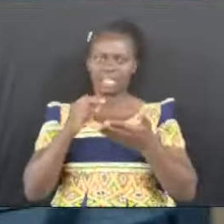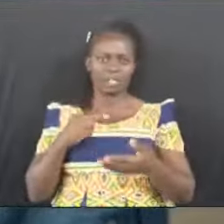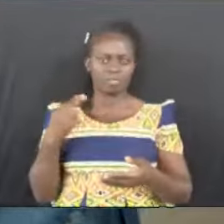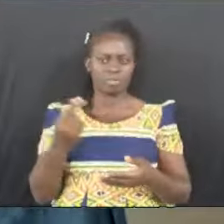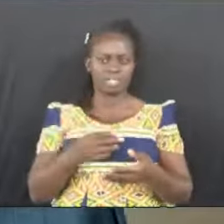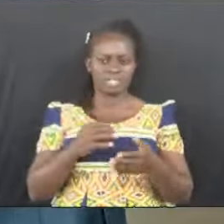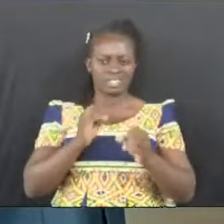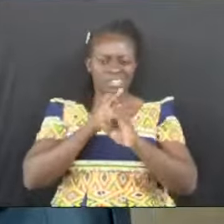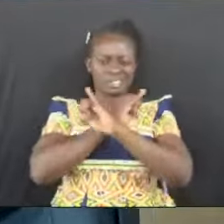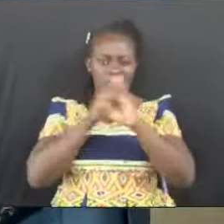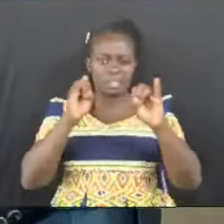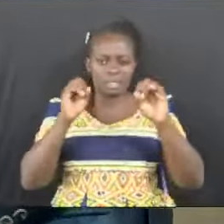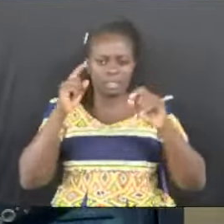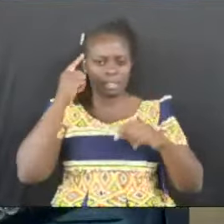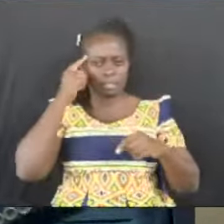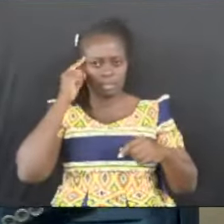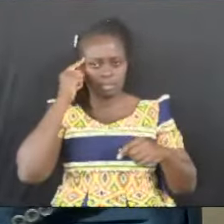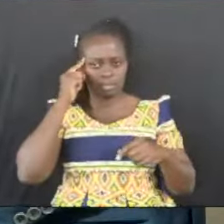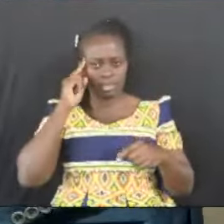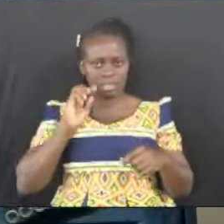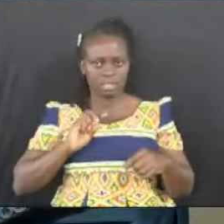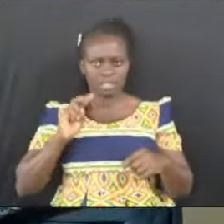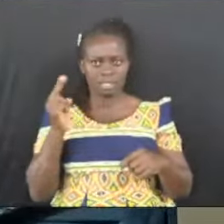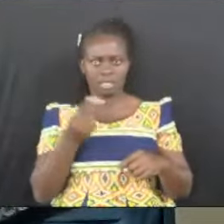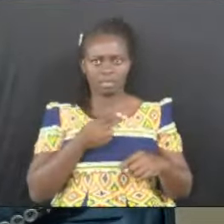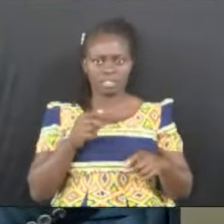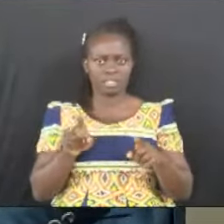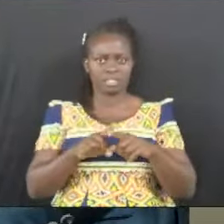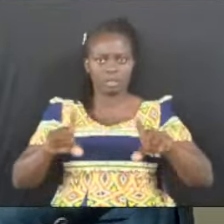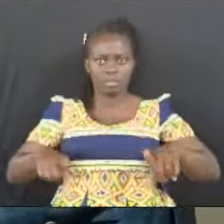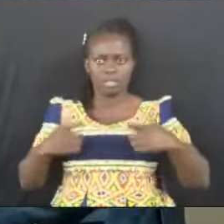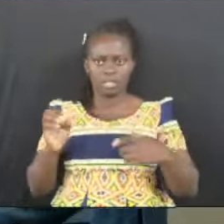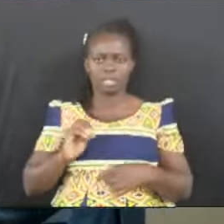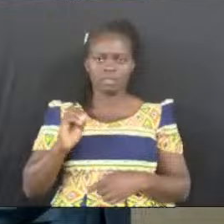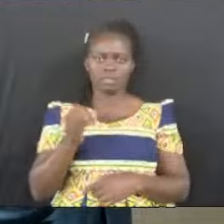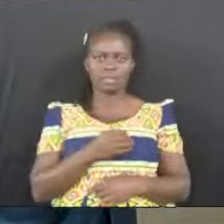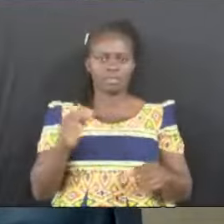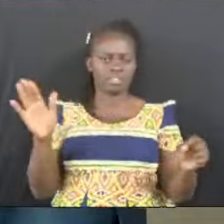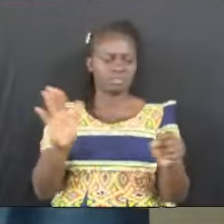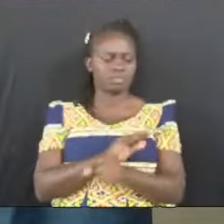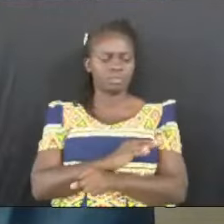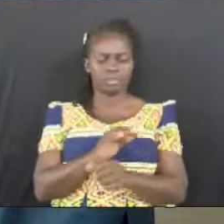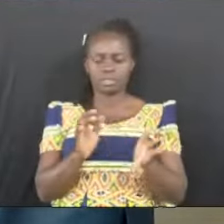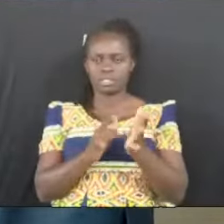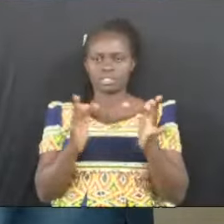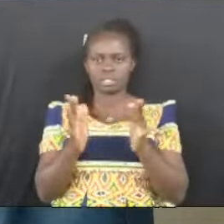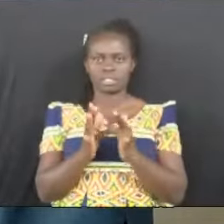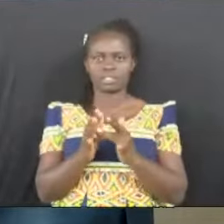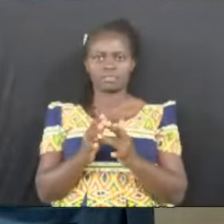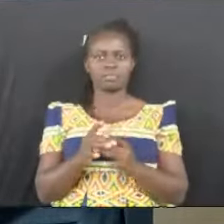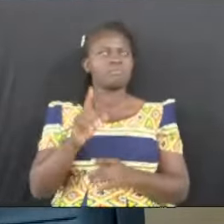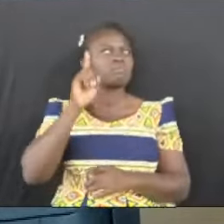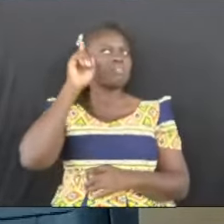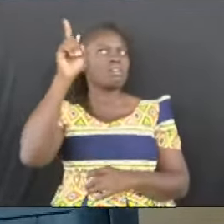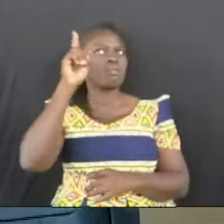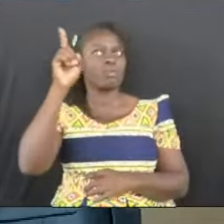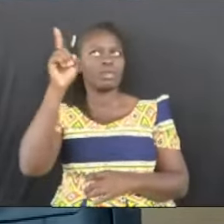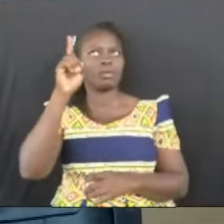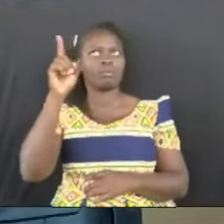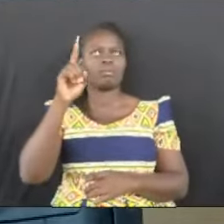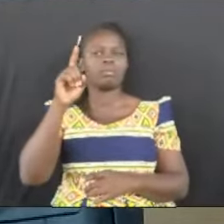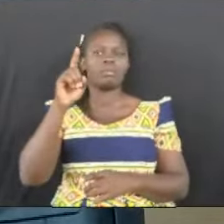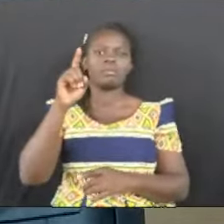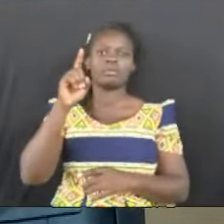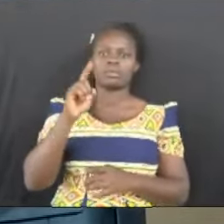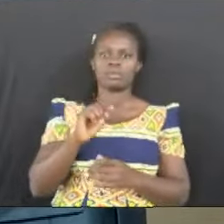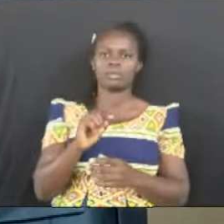minds and our lives saturated with Jesus Christ, because it's Him that we share with